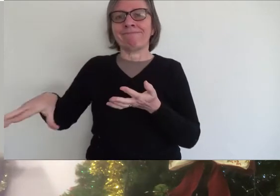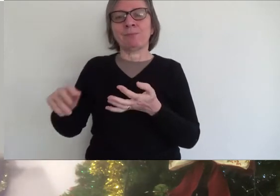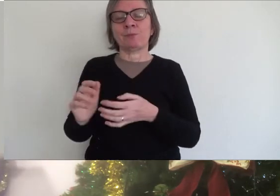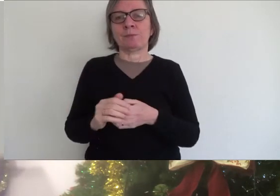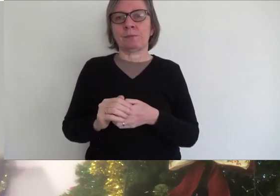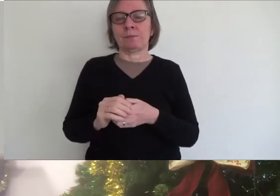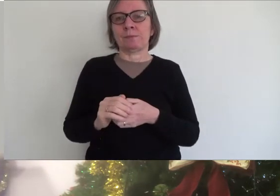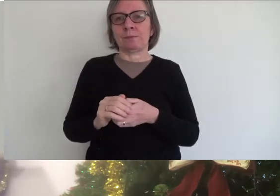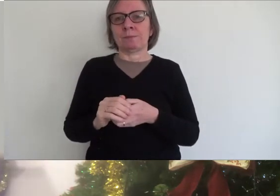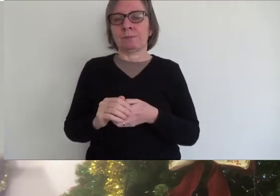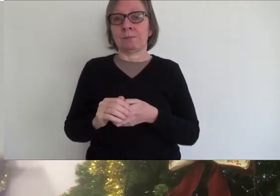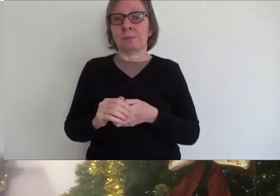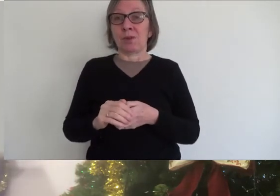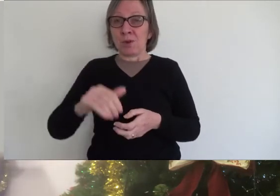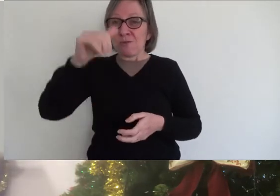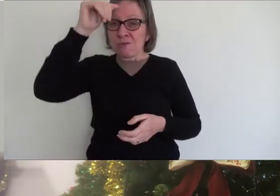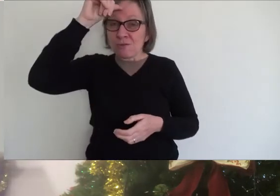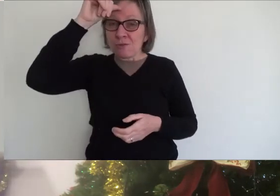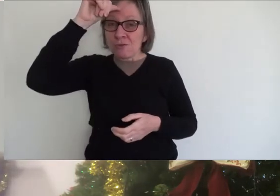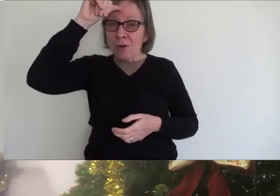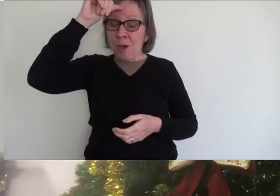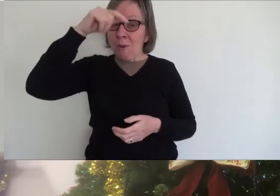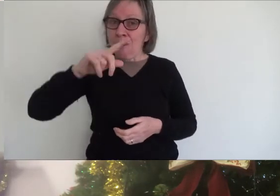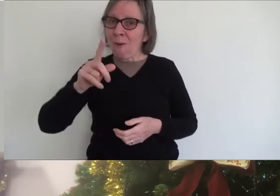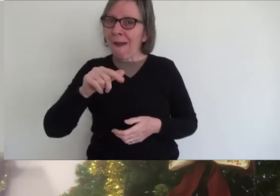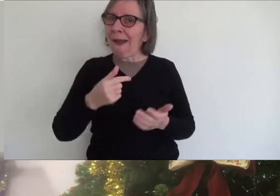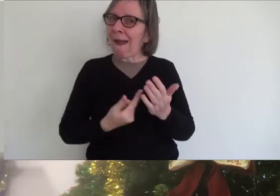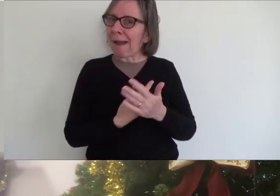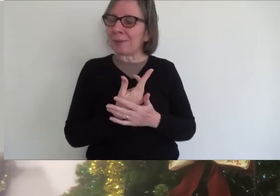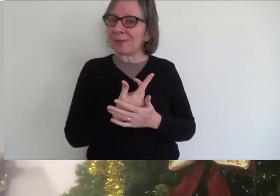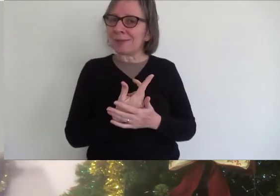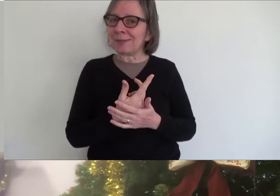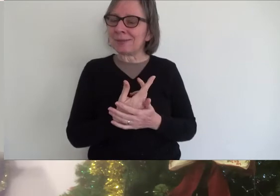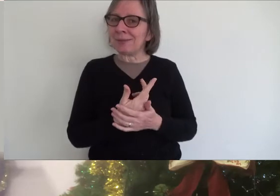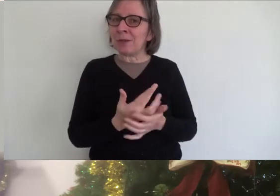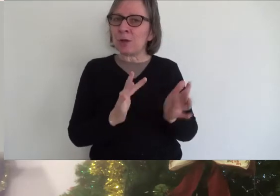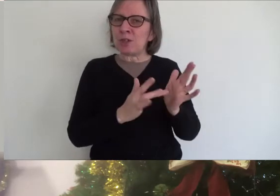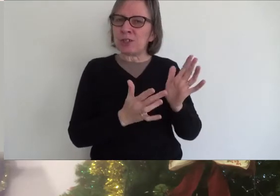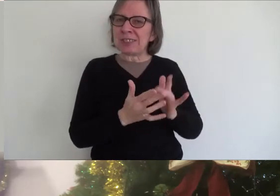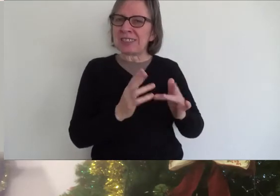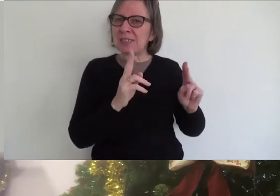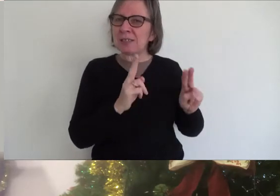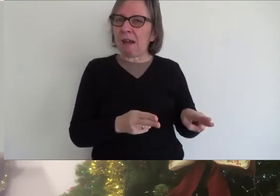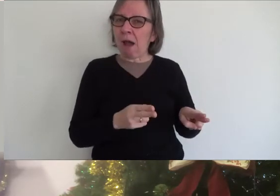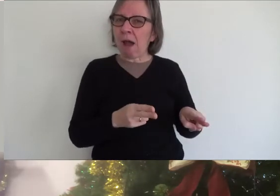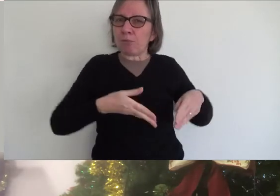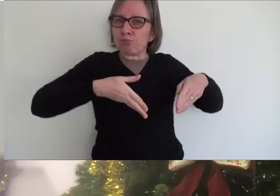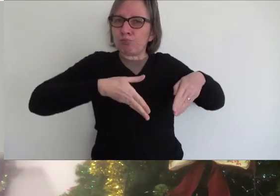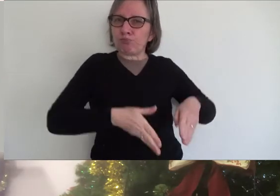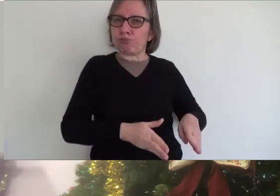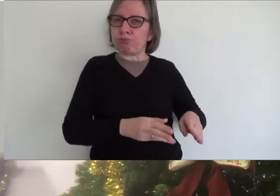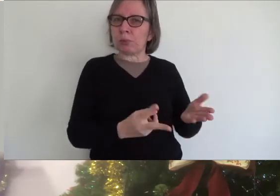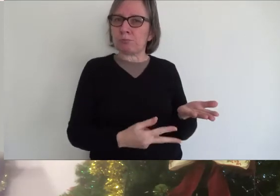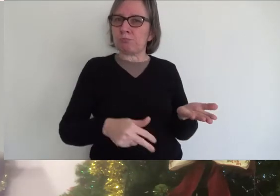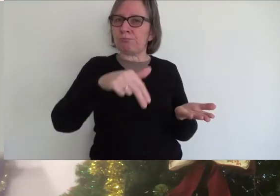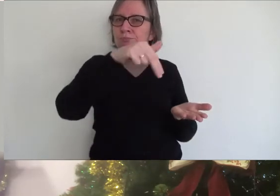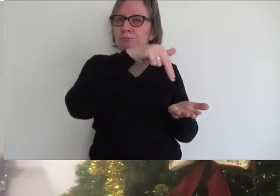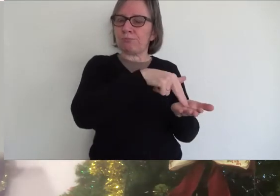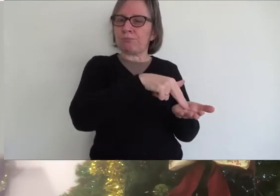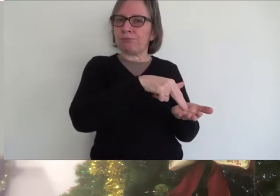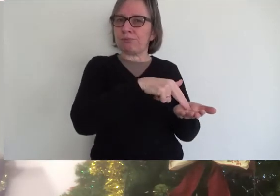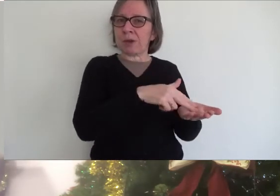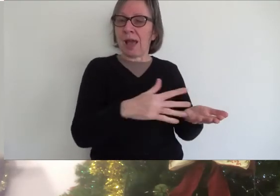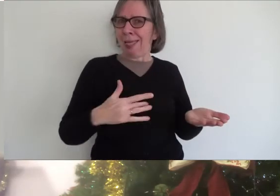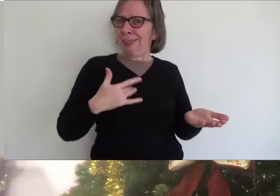We know the outcome. We know that Jesus was buried and rose from the grave and is alive now and is a man